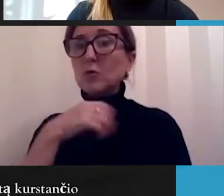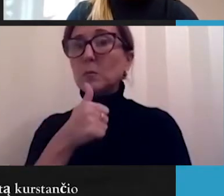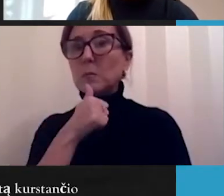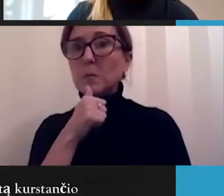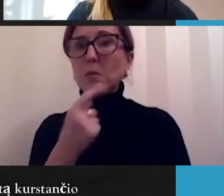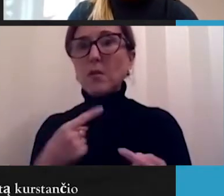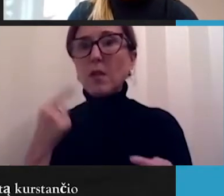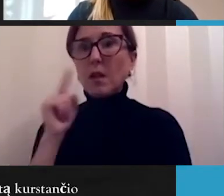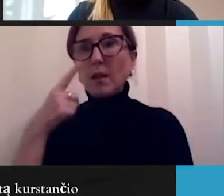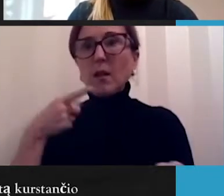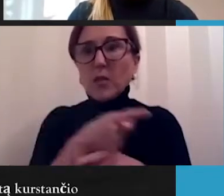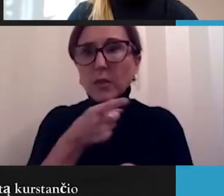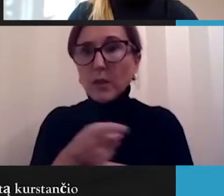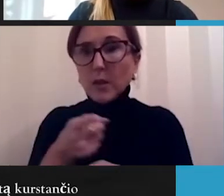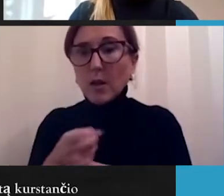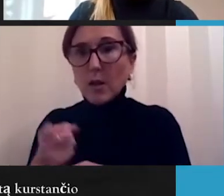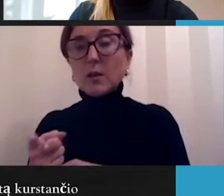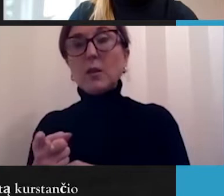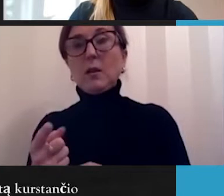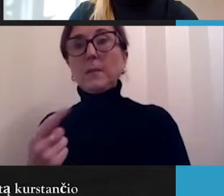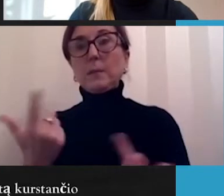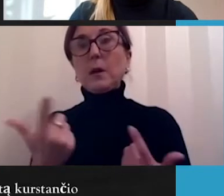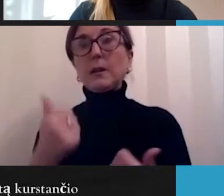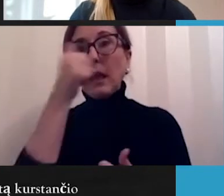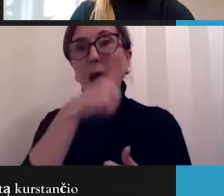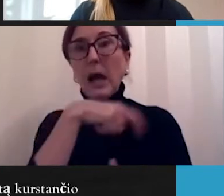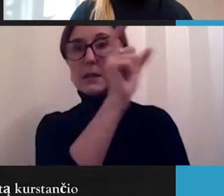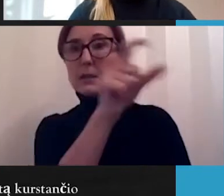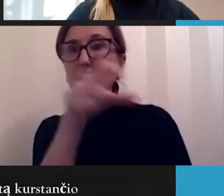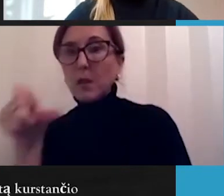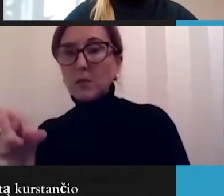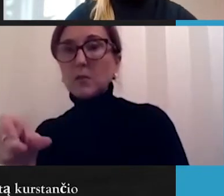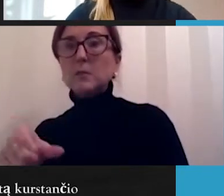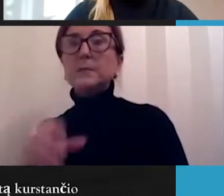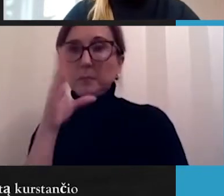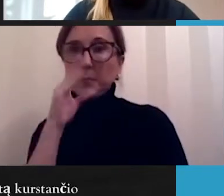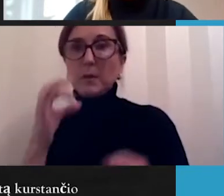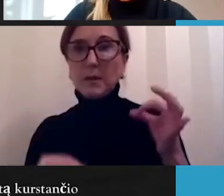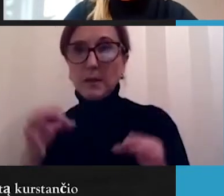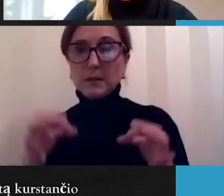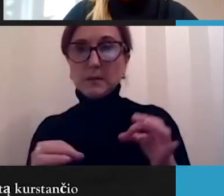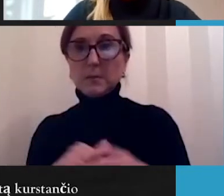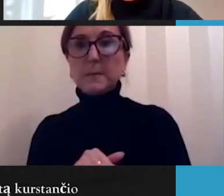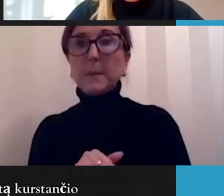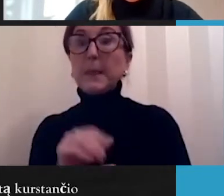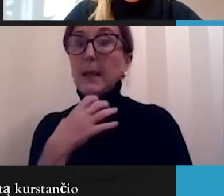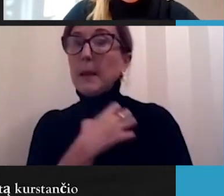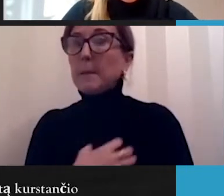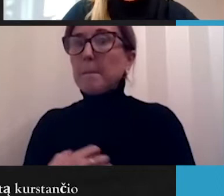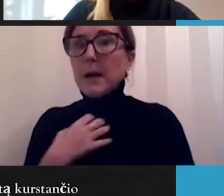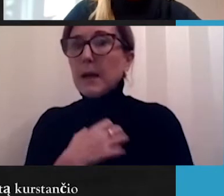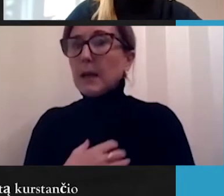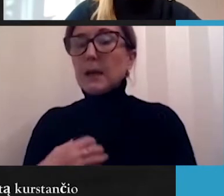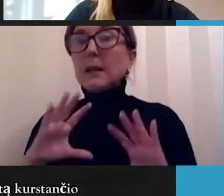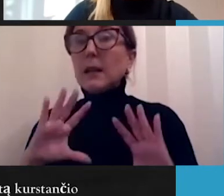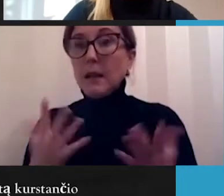but sometimes it is enough to see that there was contempt